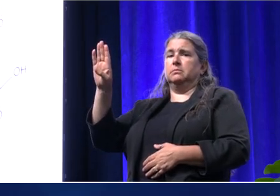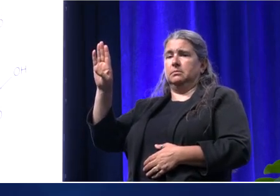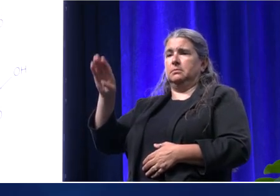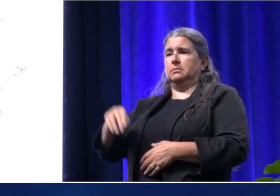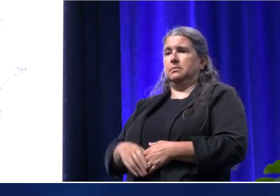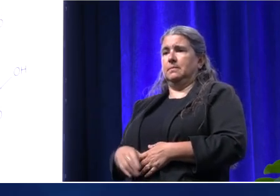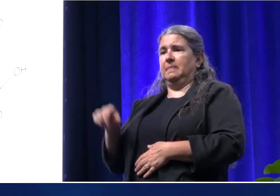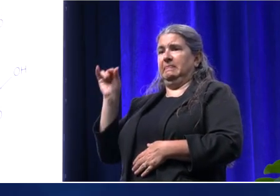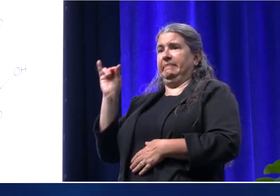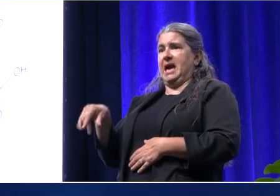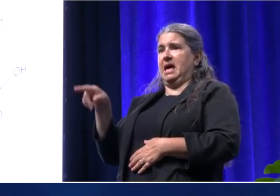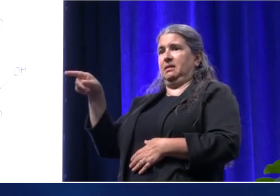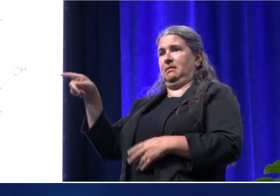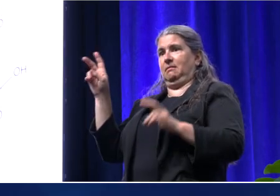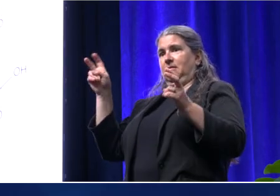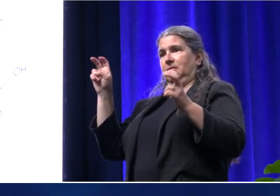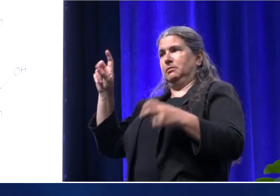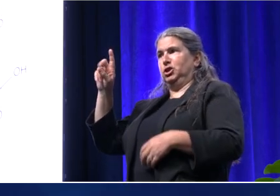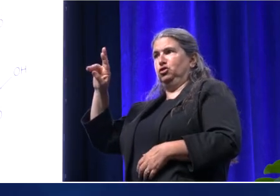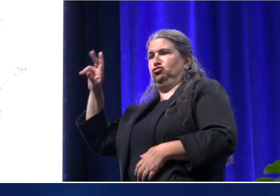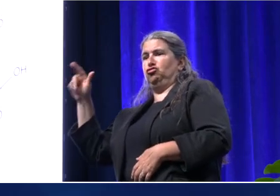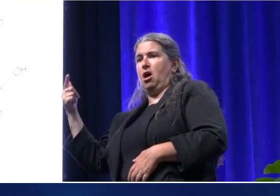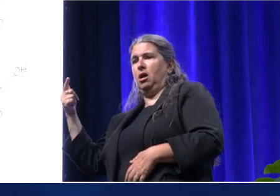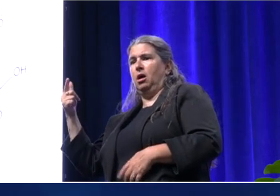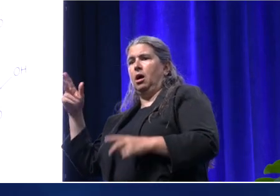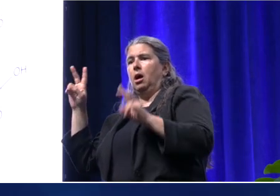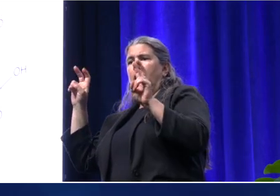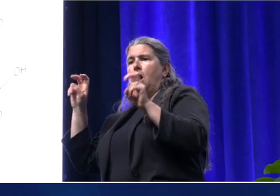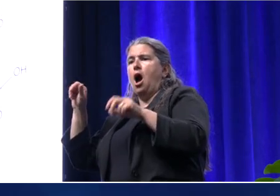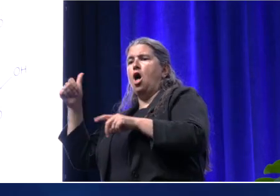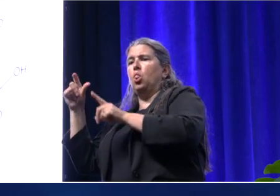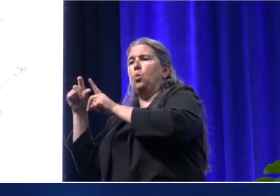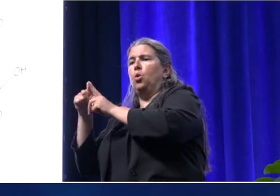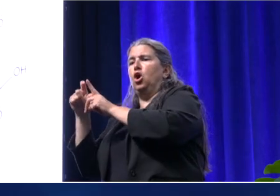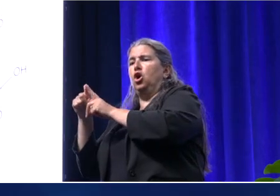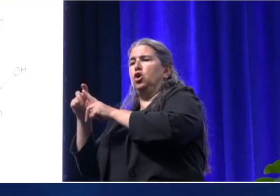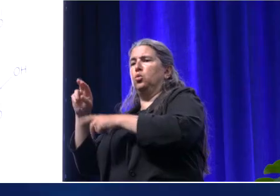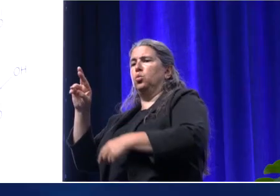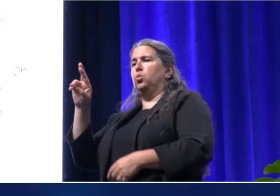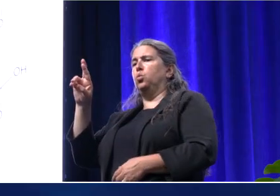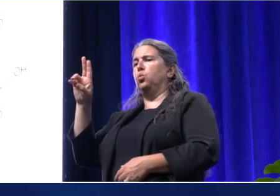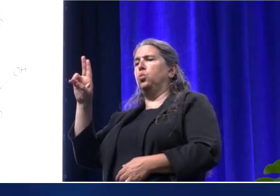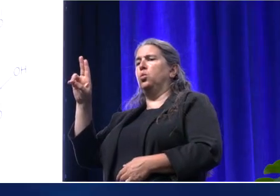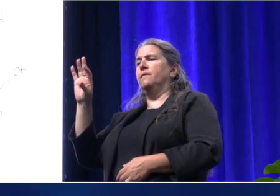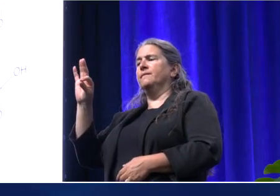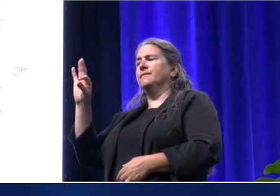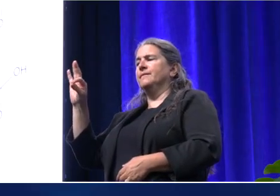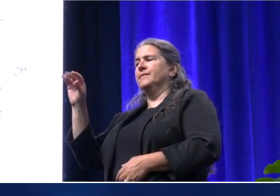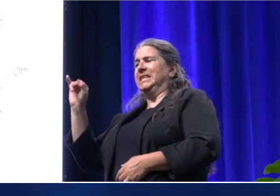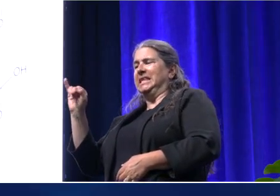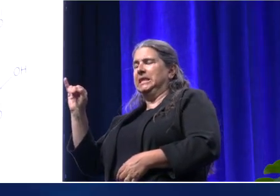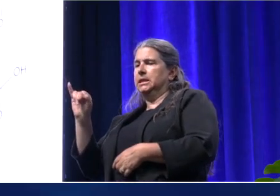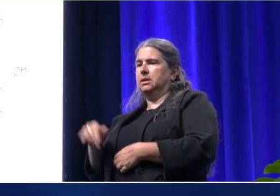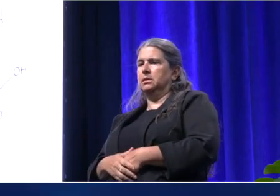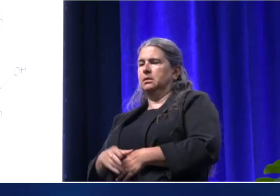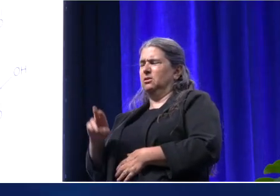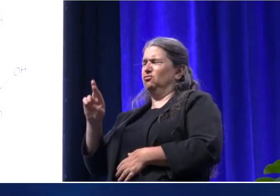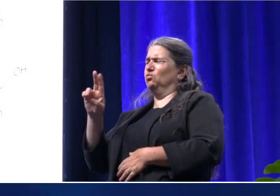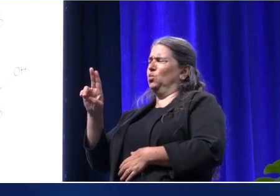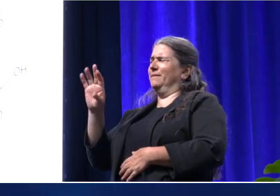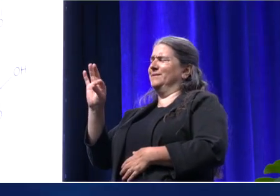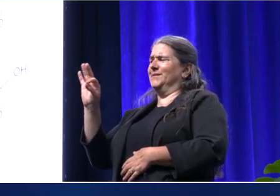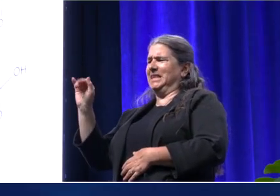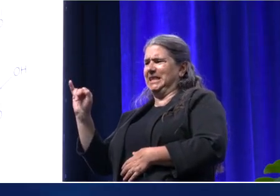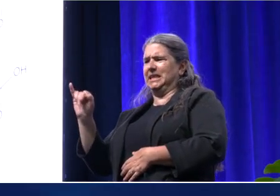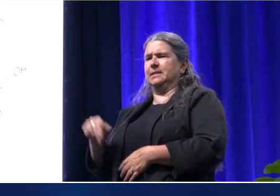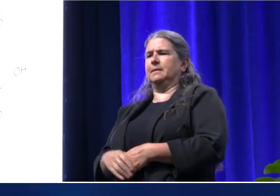is a Schedule I drug, also known as roofies. Right? So when I say we analyze street drugs with atomic precision, this is